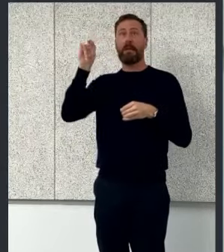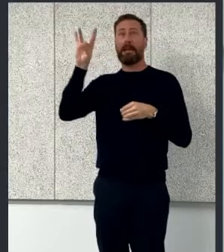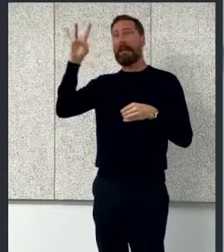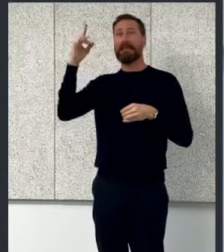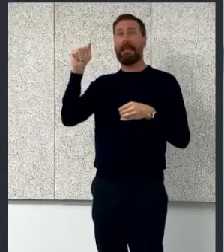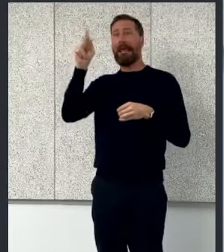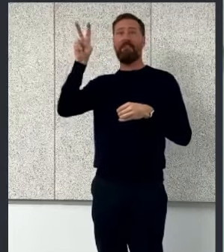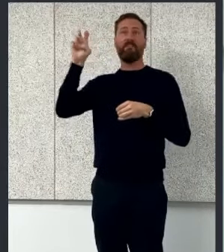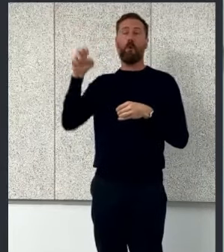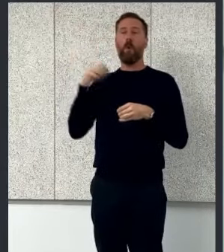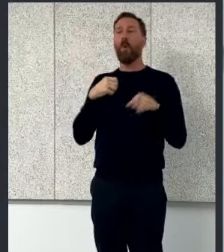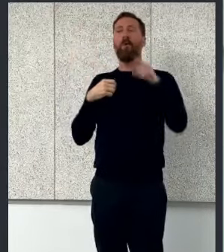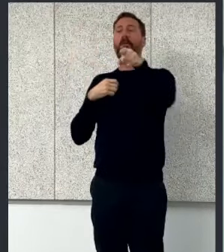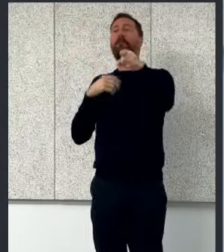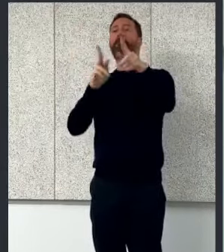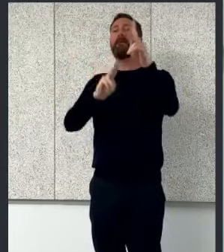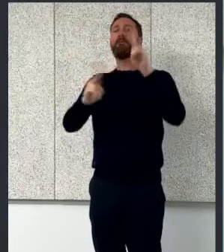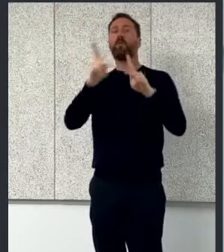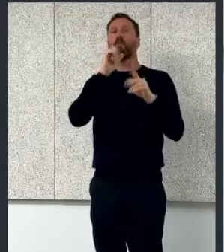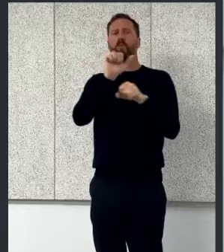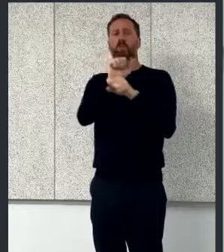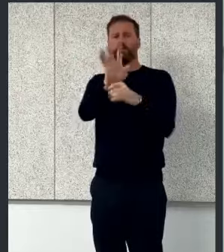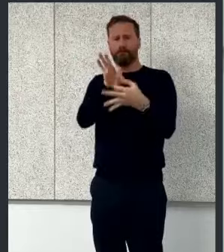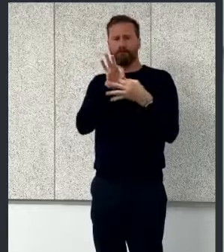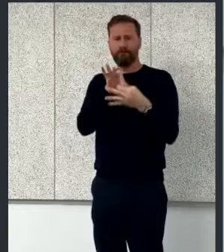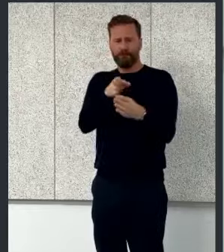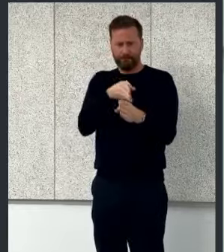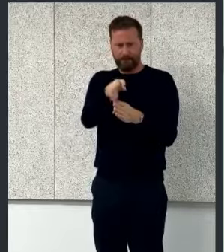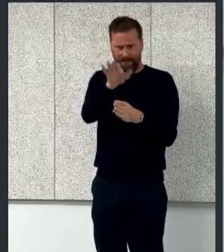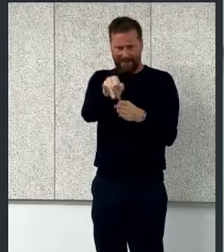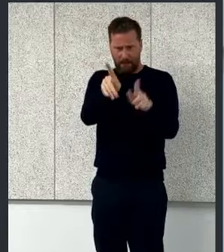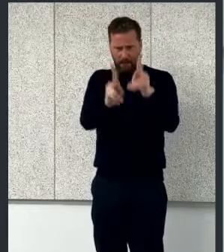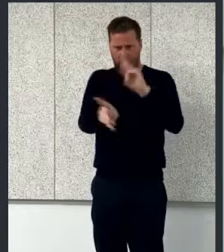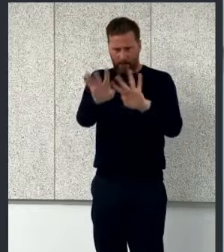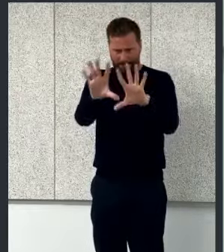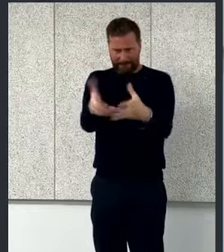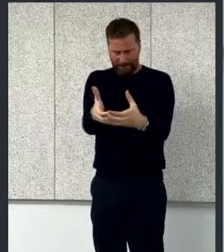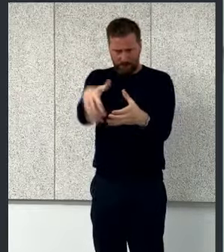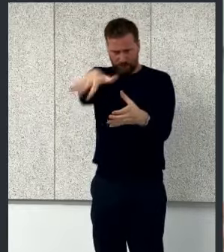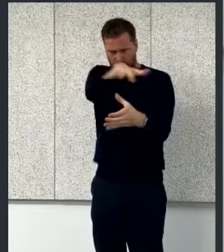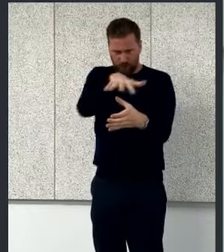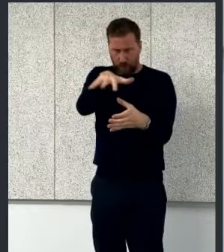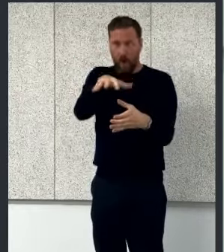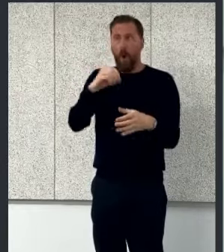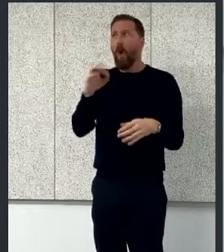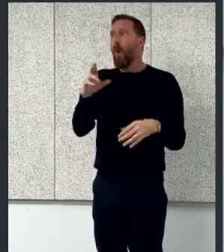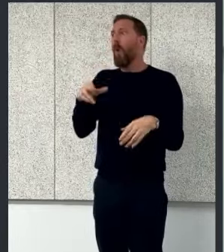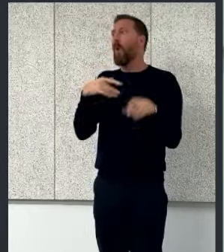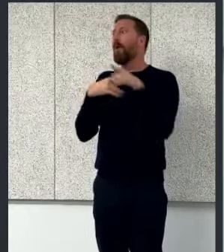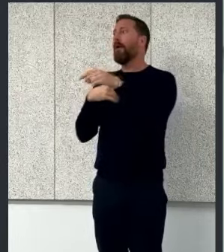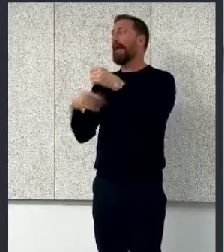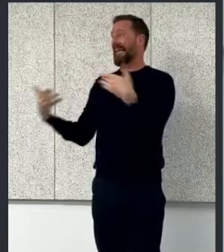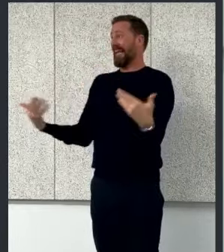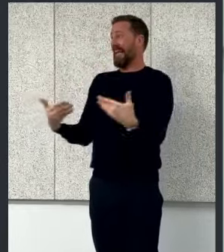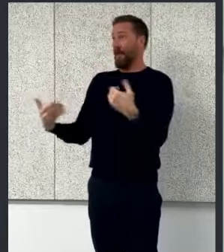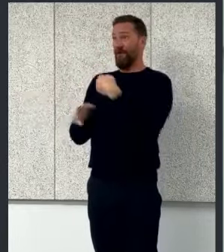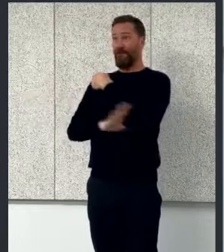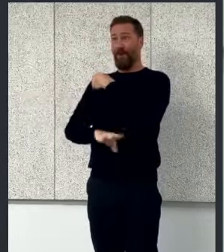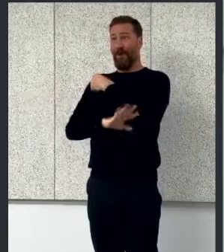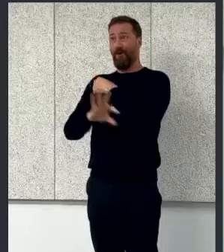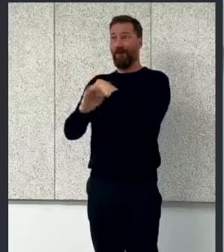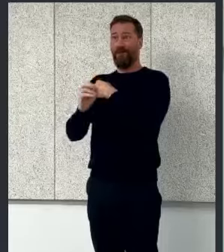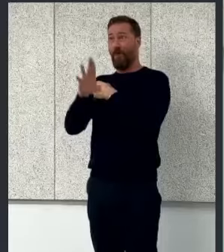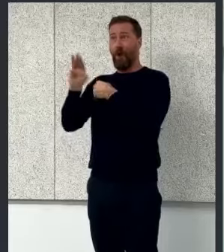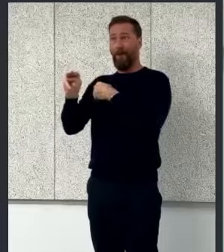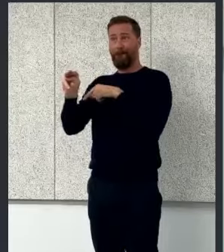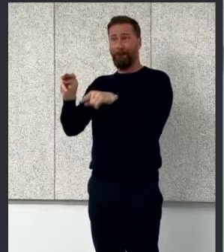know, work with particular populations, or whether it's through being part of something like the Art New York Fall Forum, or wherever you